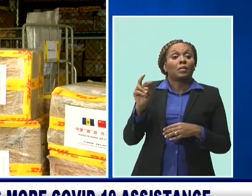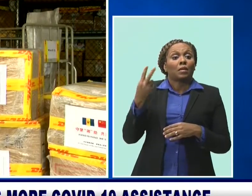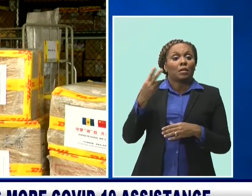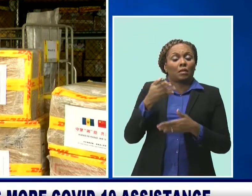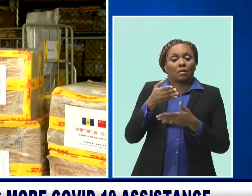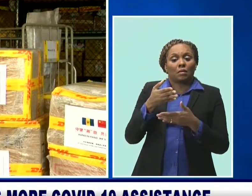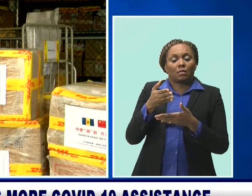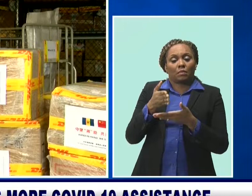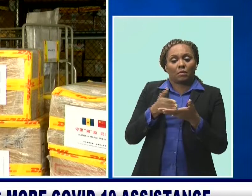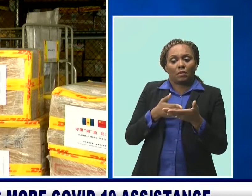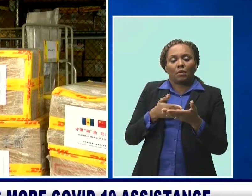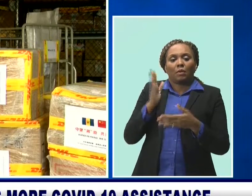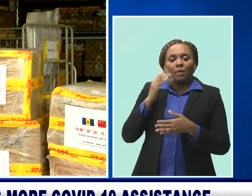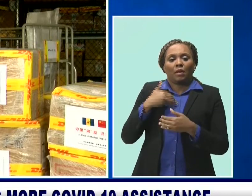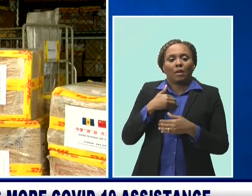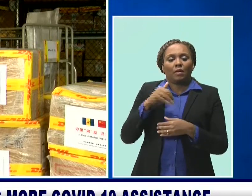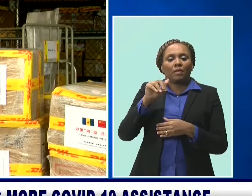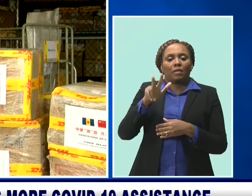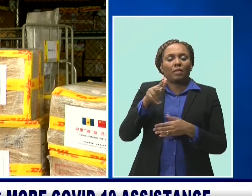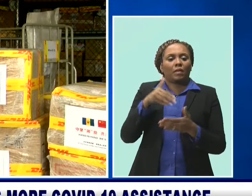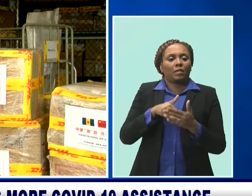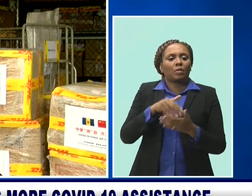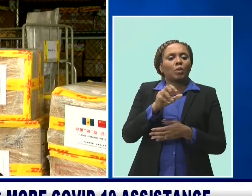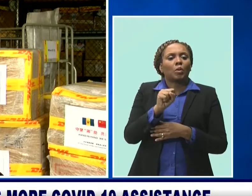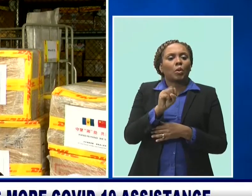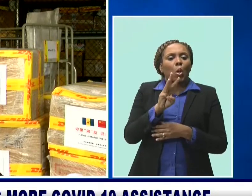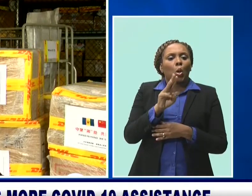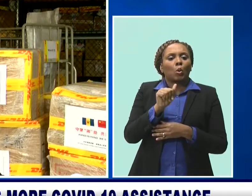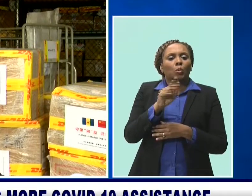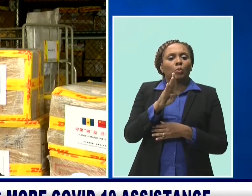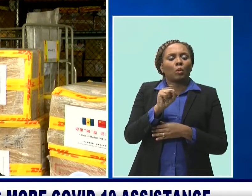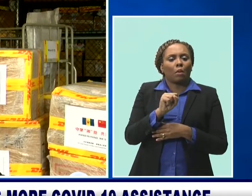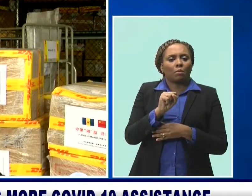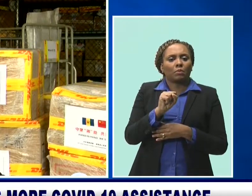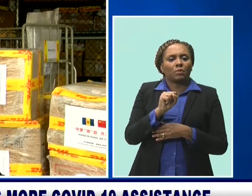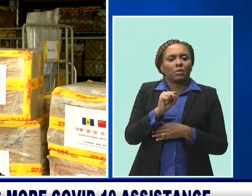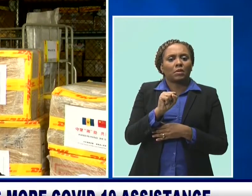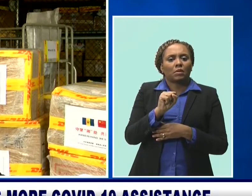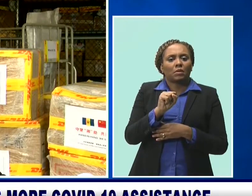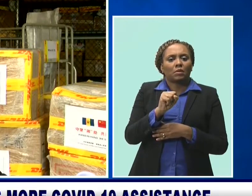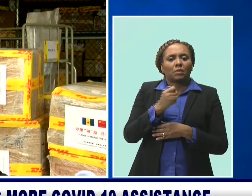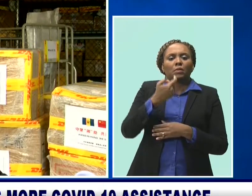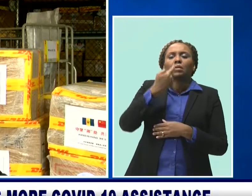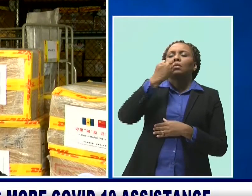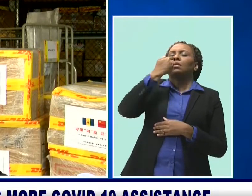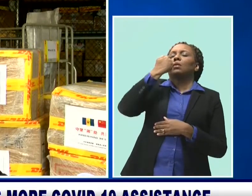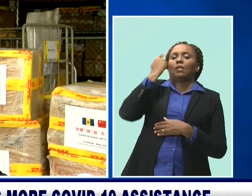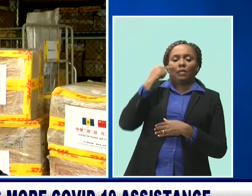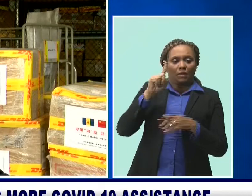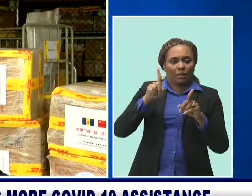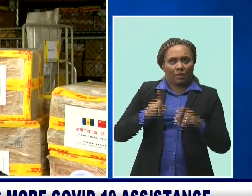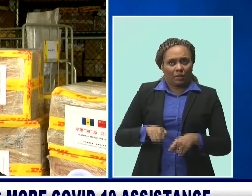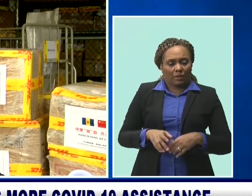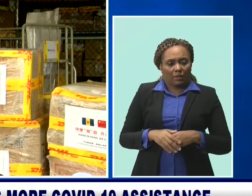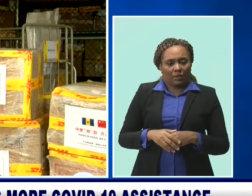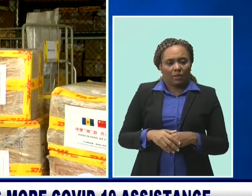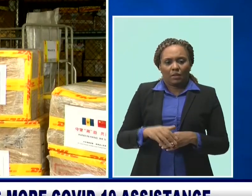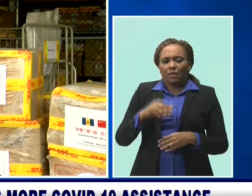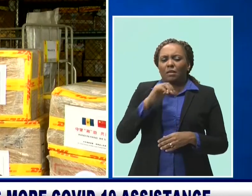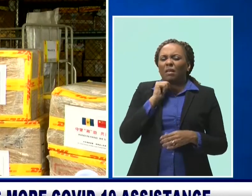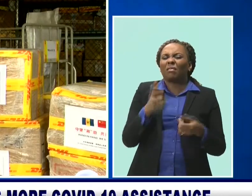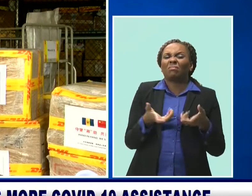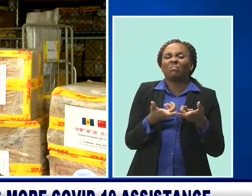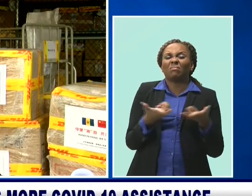are 3,000 swabs, which, although not big in